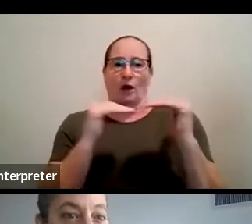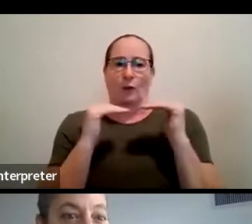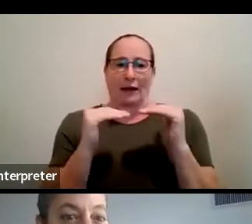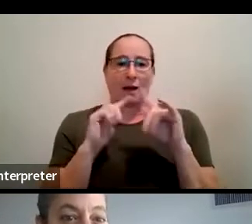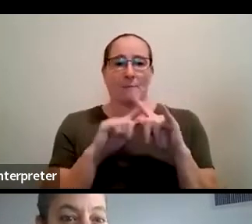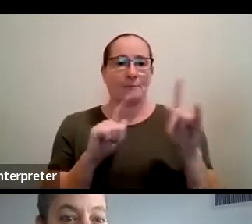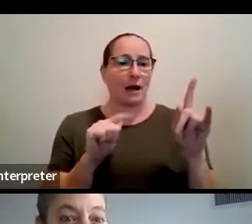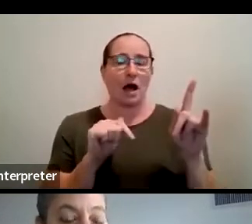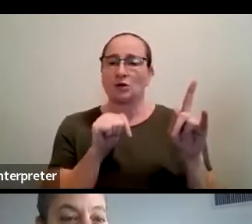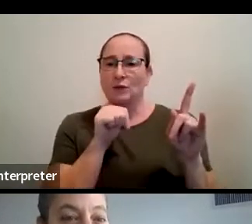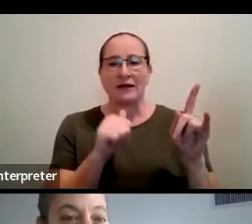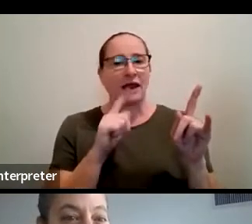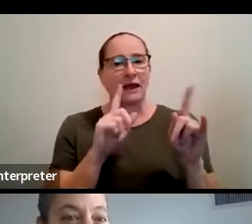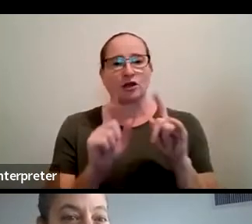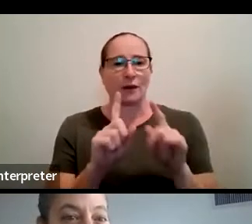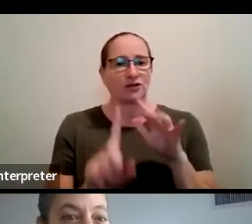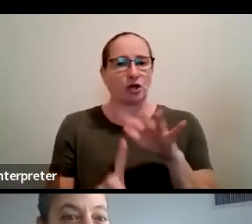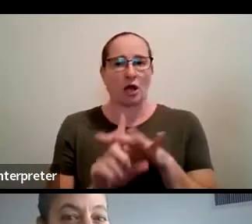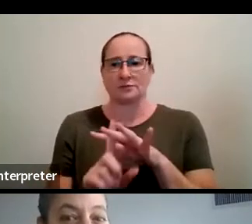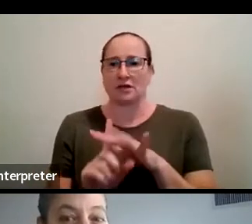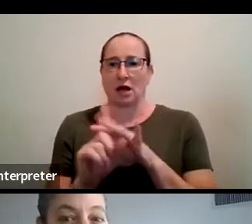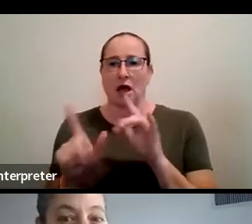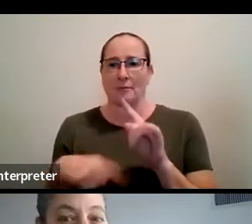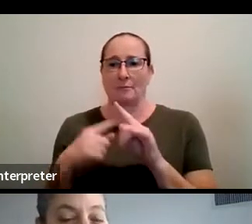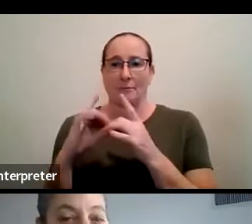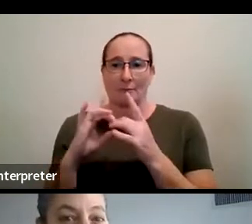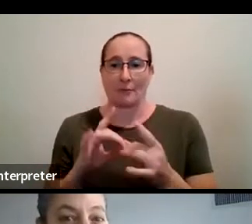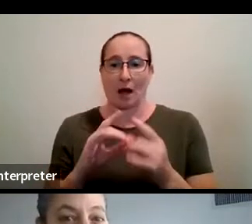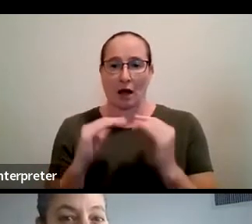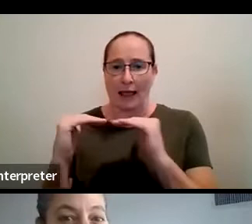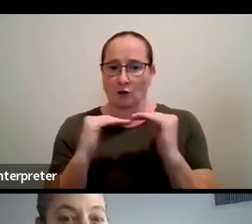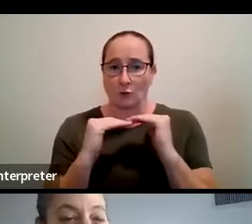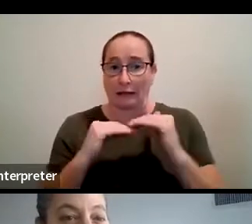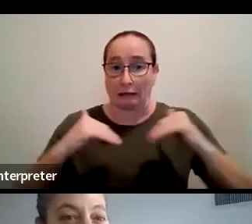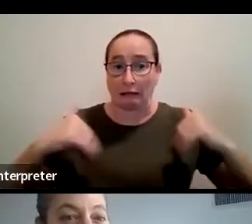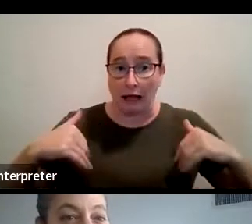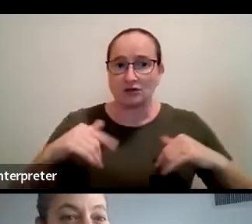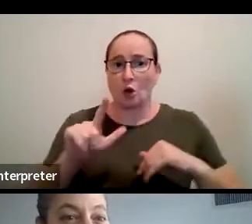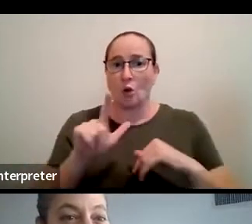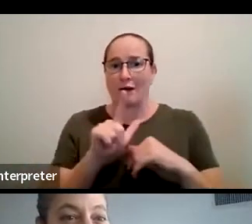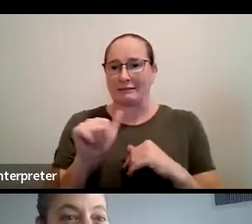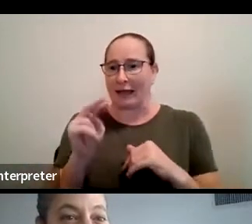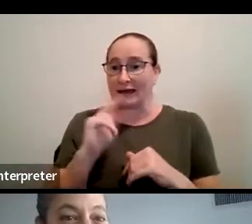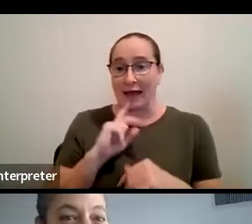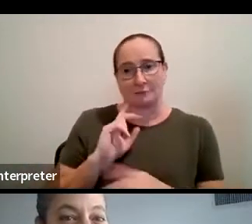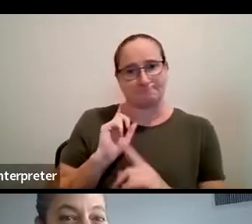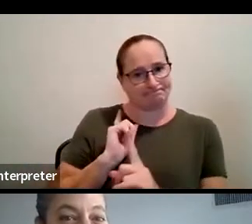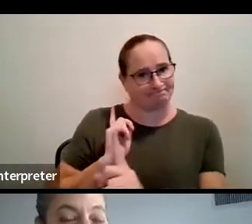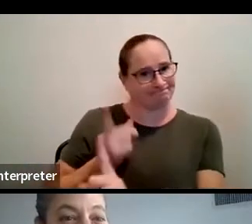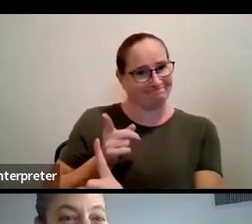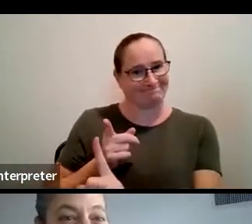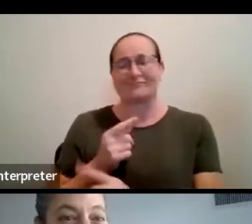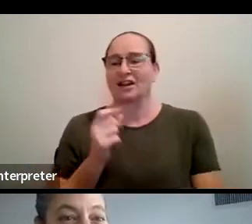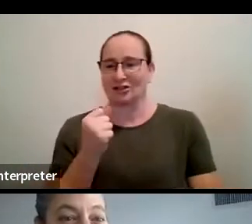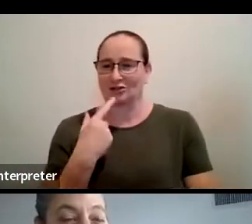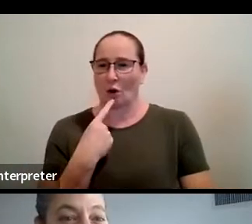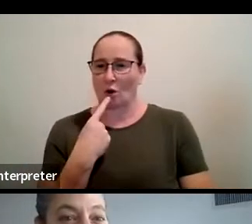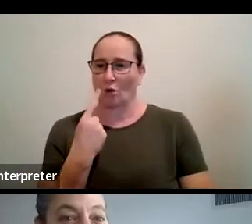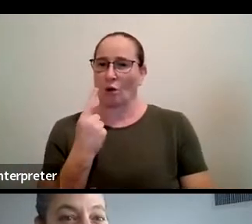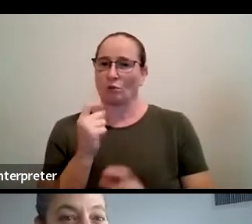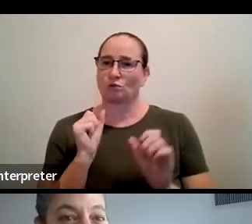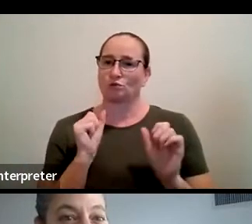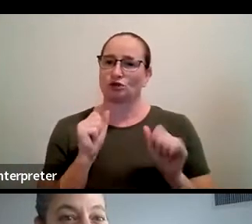we haven't had any questions come up about equity yet. So Lana, I'm going to put you on the spot maybe, and you